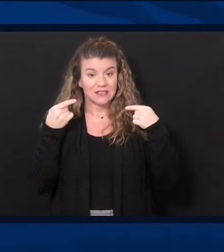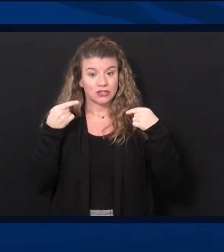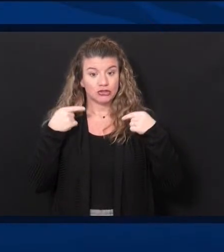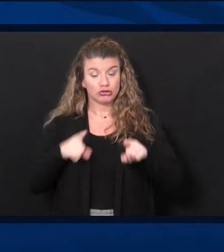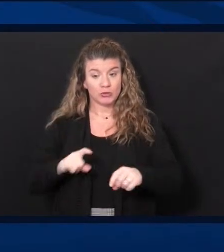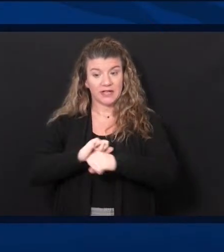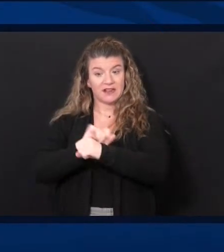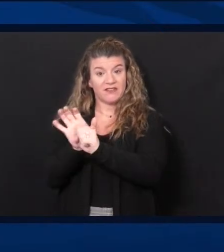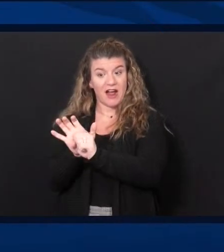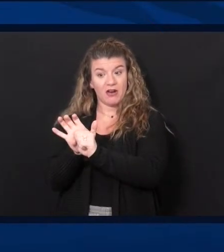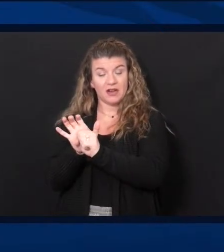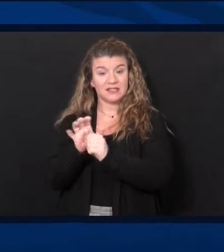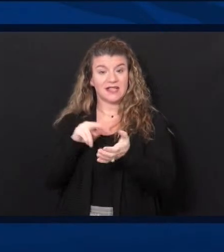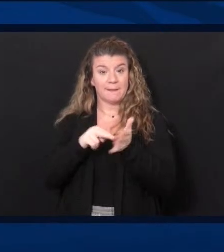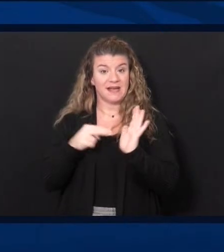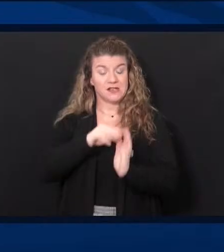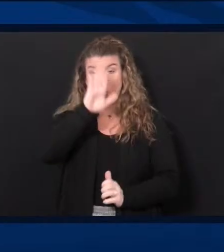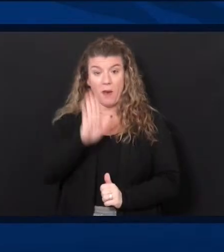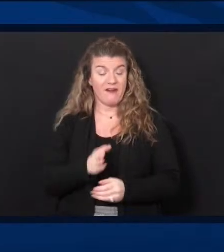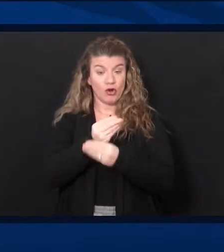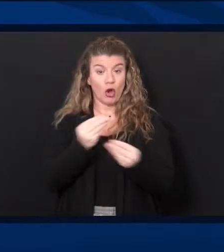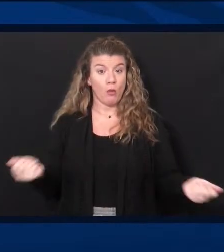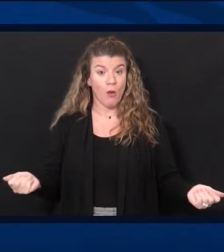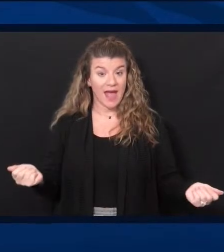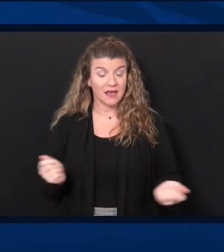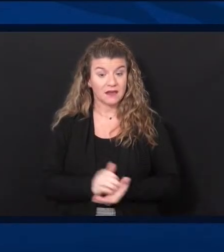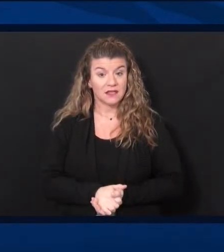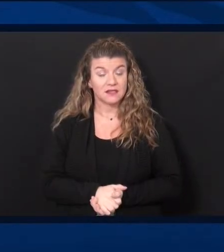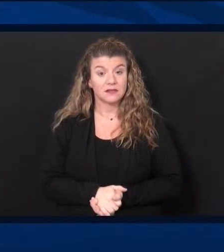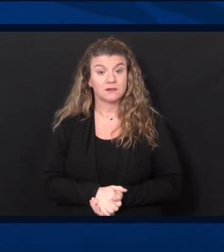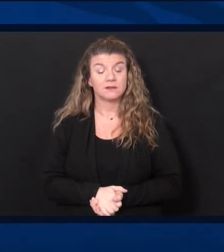will probably never go away? Governor?